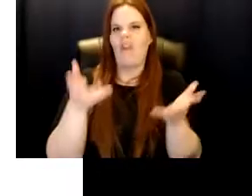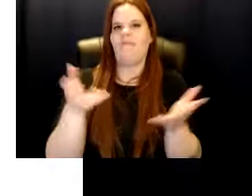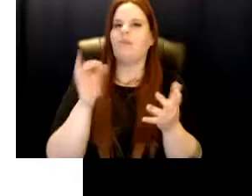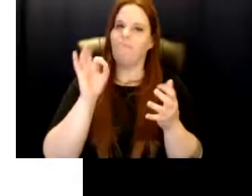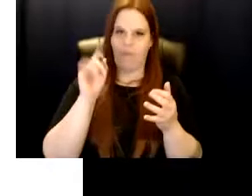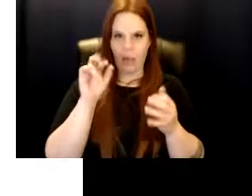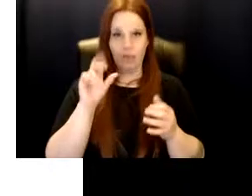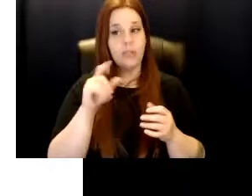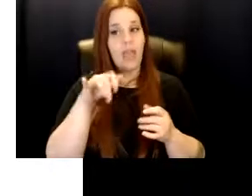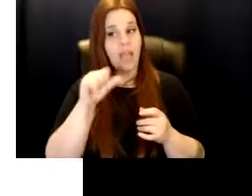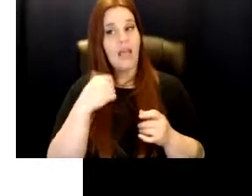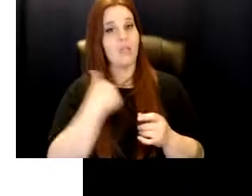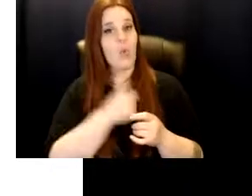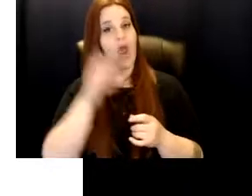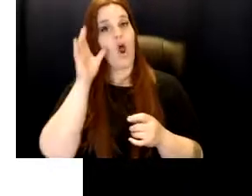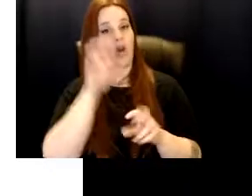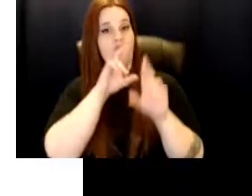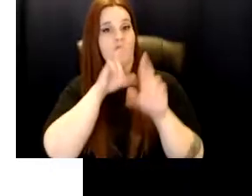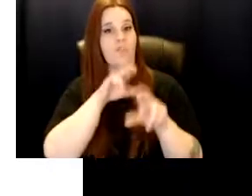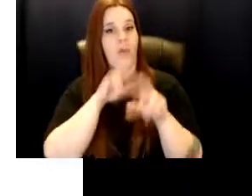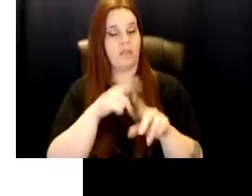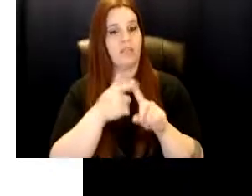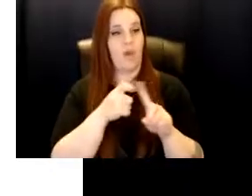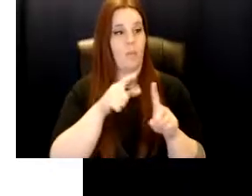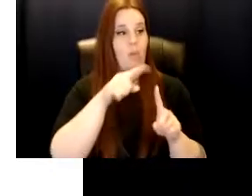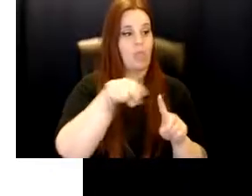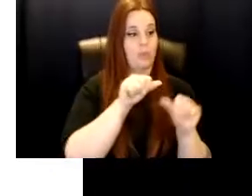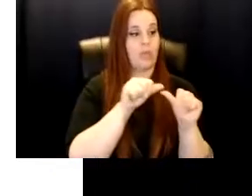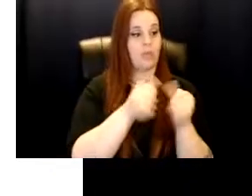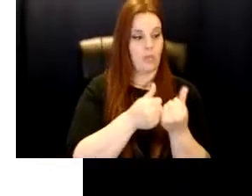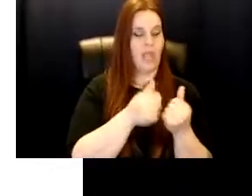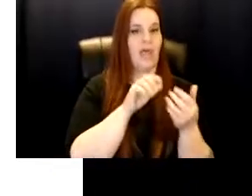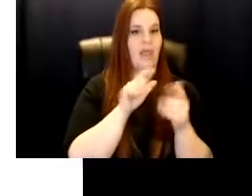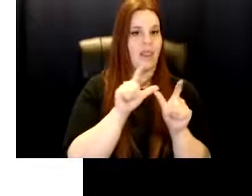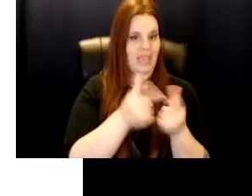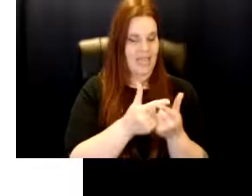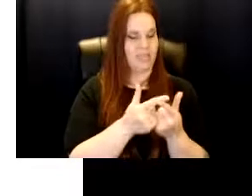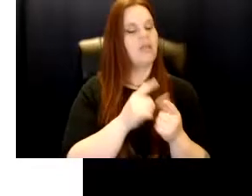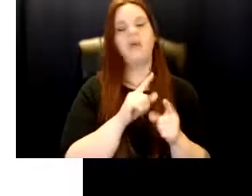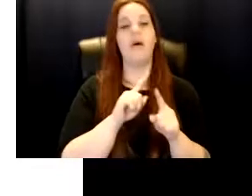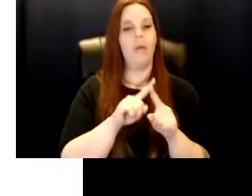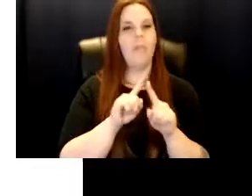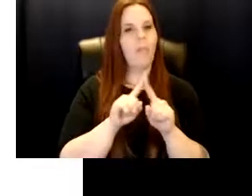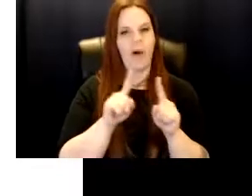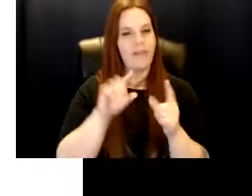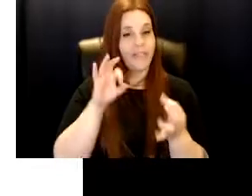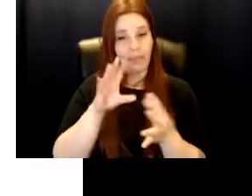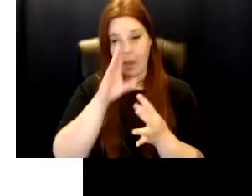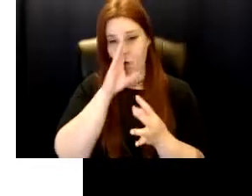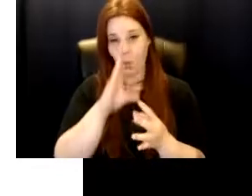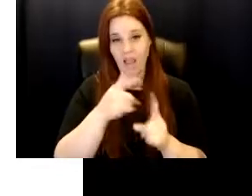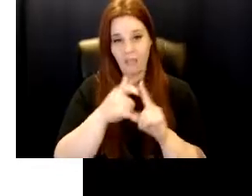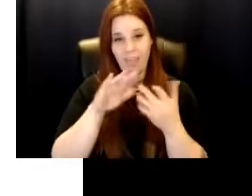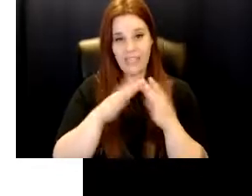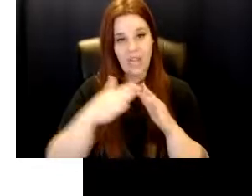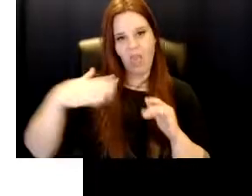response from those associations and leagues, but not feedback directly from the cities yet. We haven't,